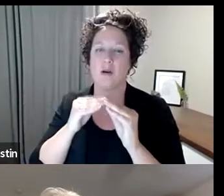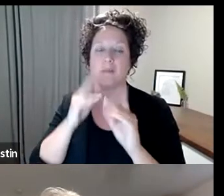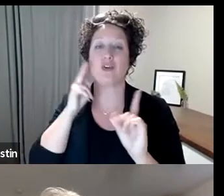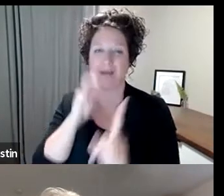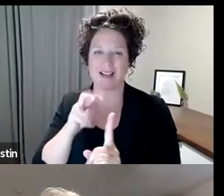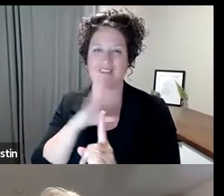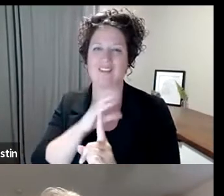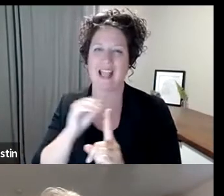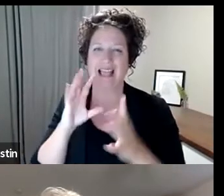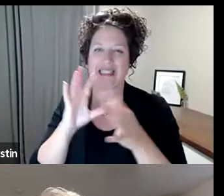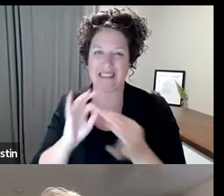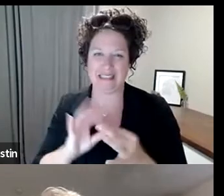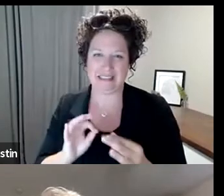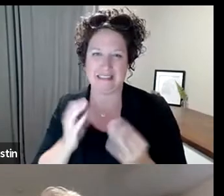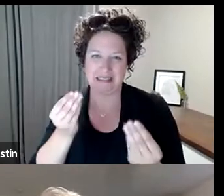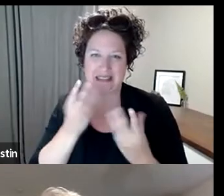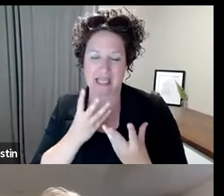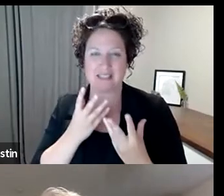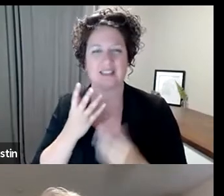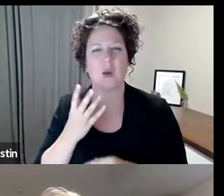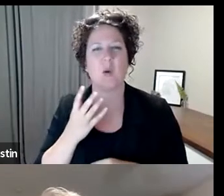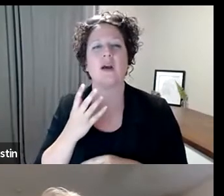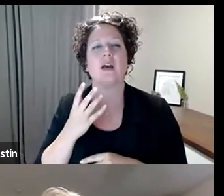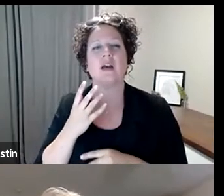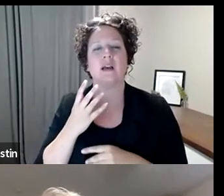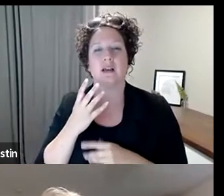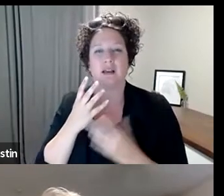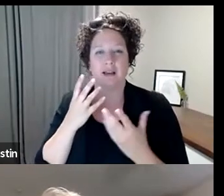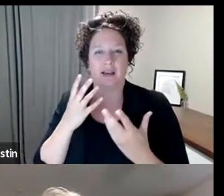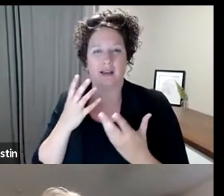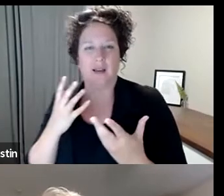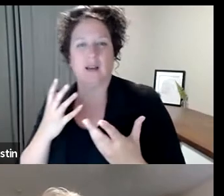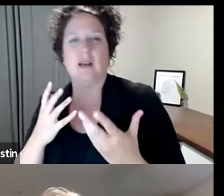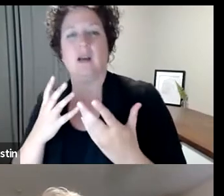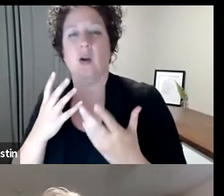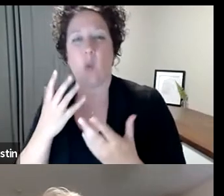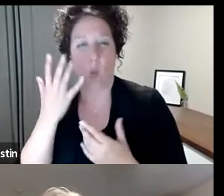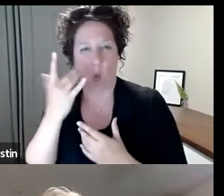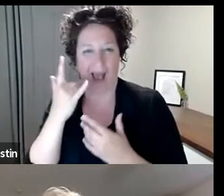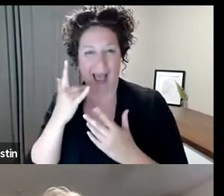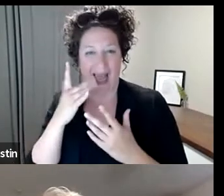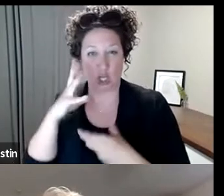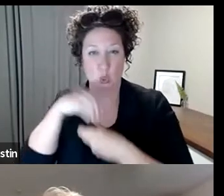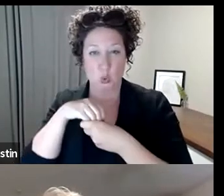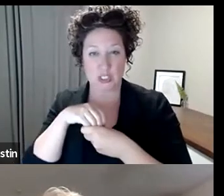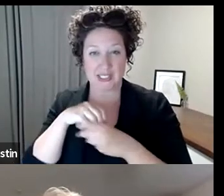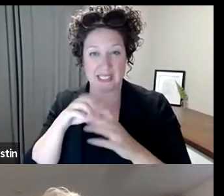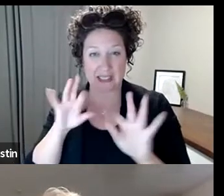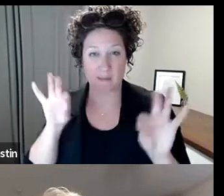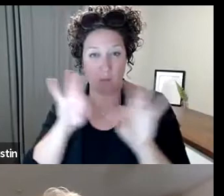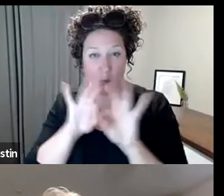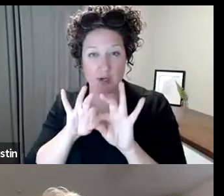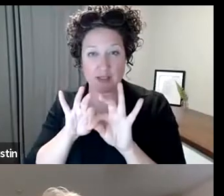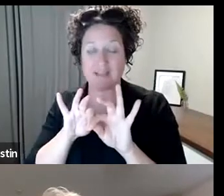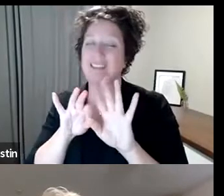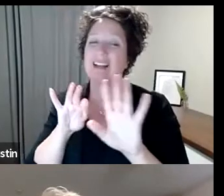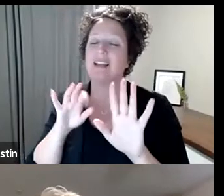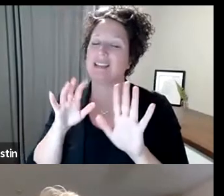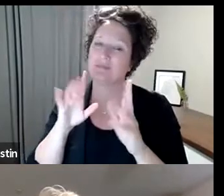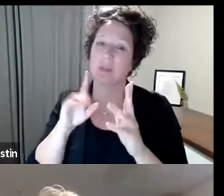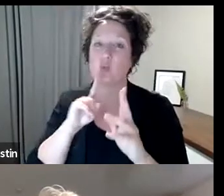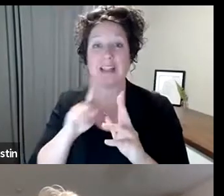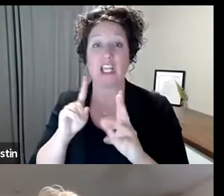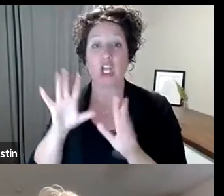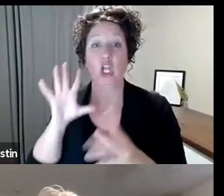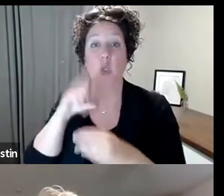insights into why inclusion at the outset of procuring technology is so important. And I'll call it inclusion by design.